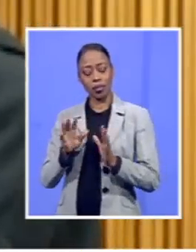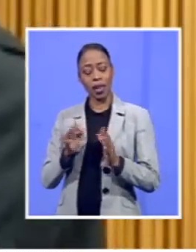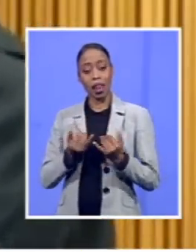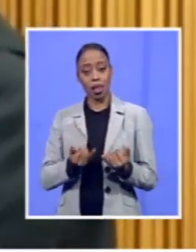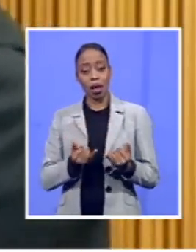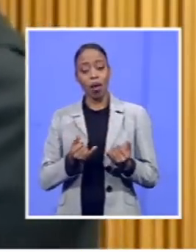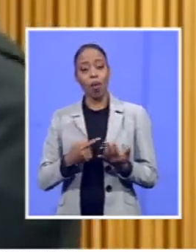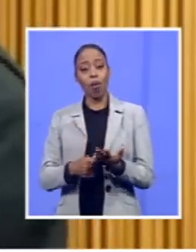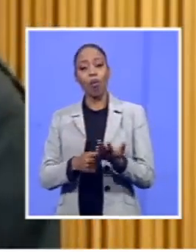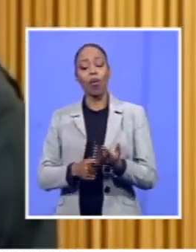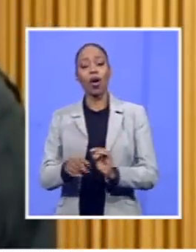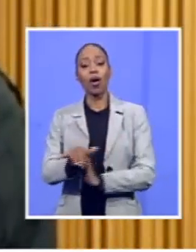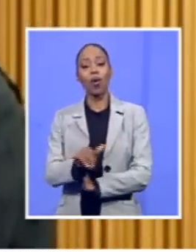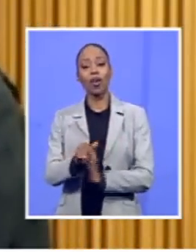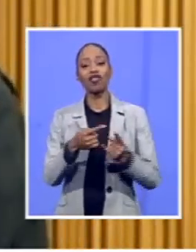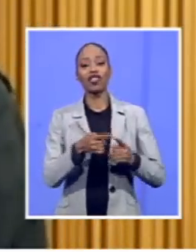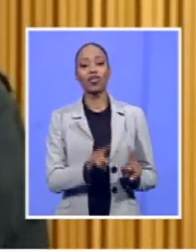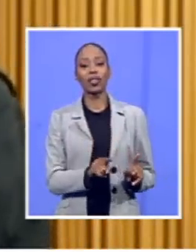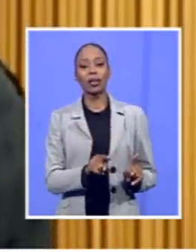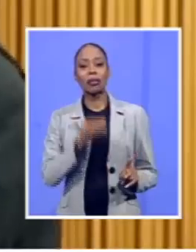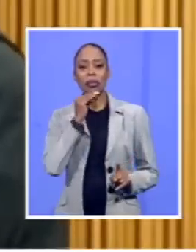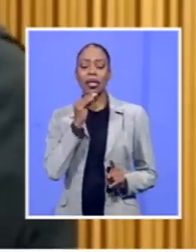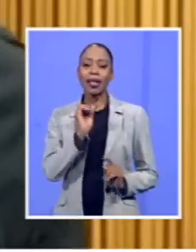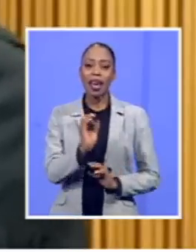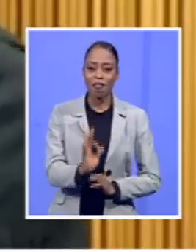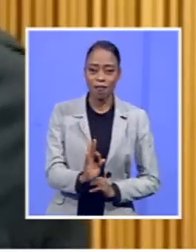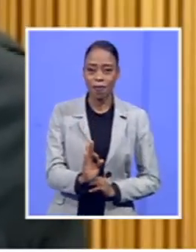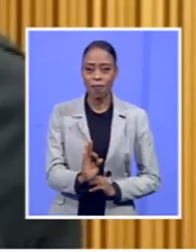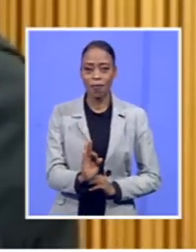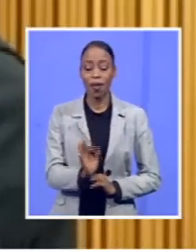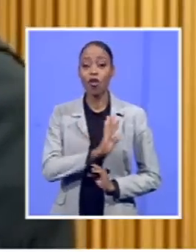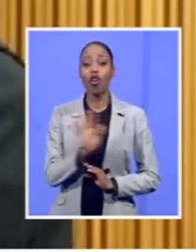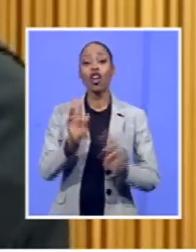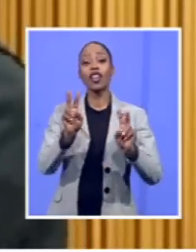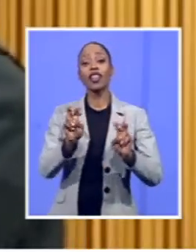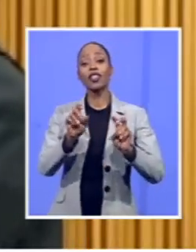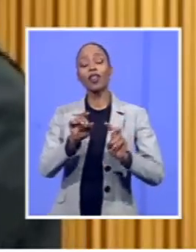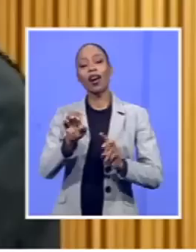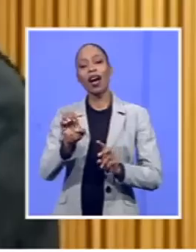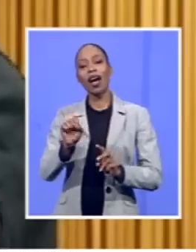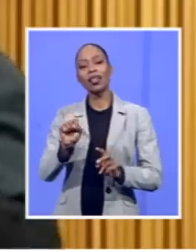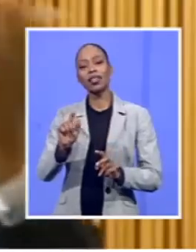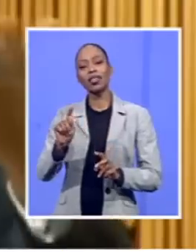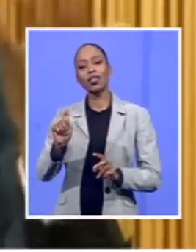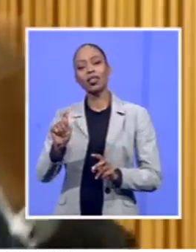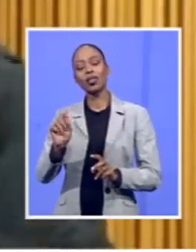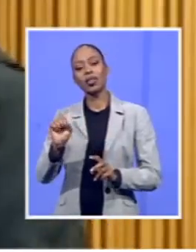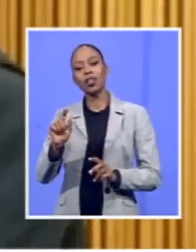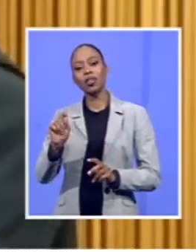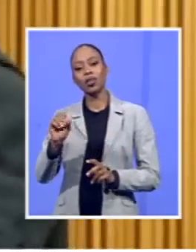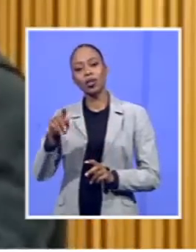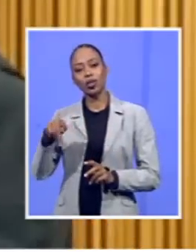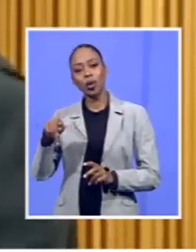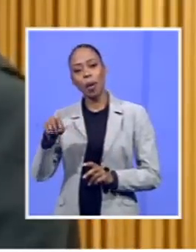we're debating now is a different one, which is whether, not on issue estoppel now, but on either, I